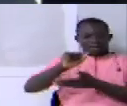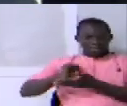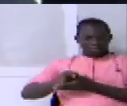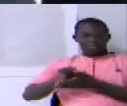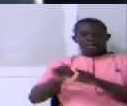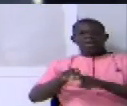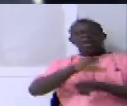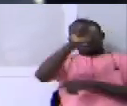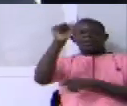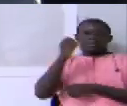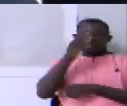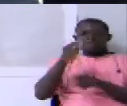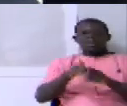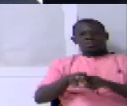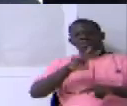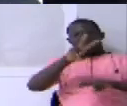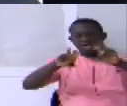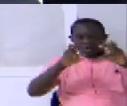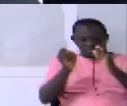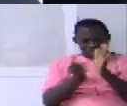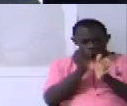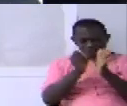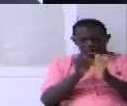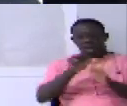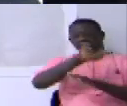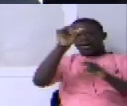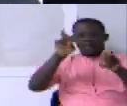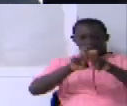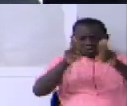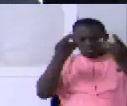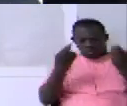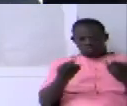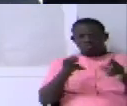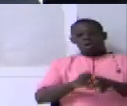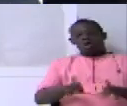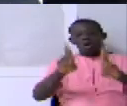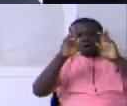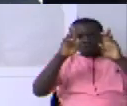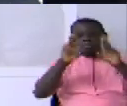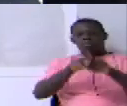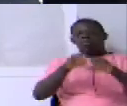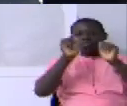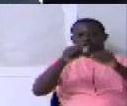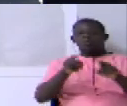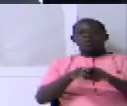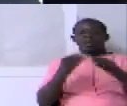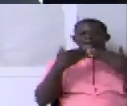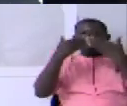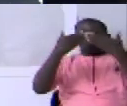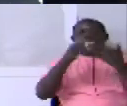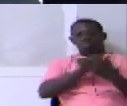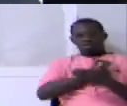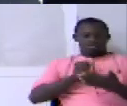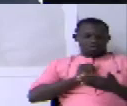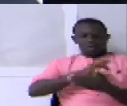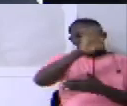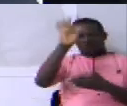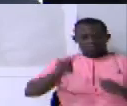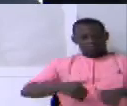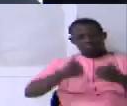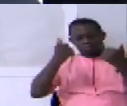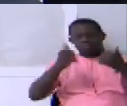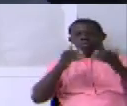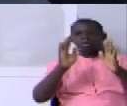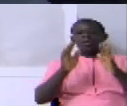said, in our findings and recommendations, hopefully they would inform us very well.